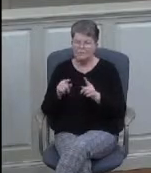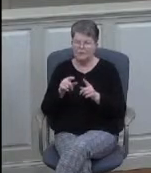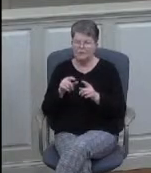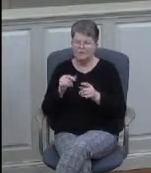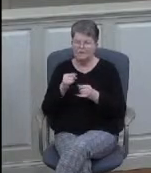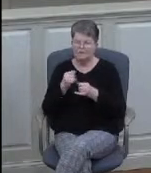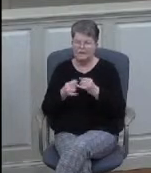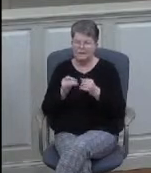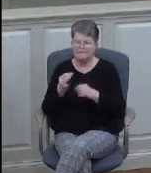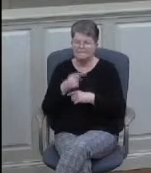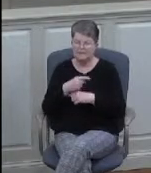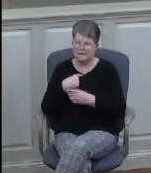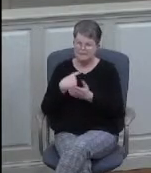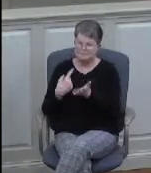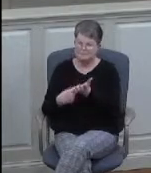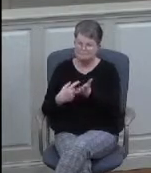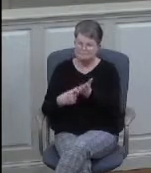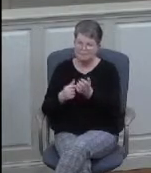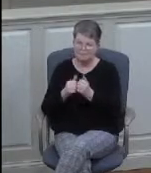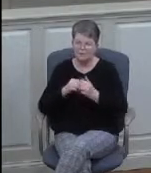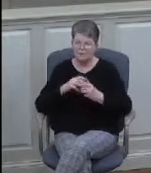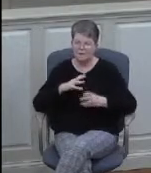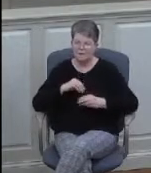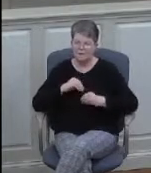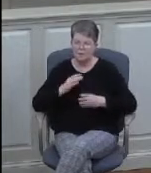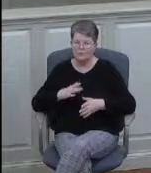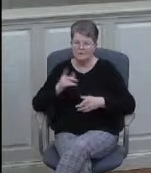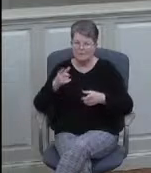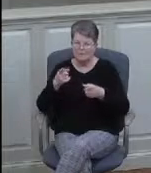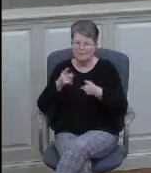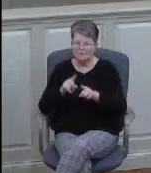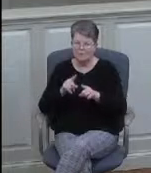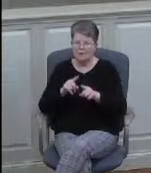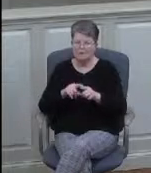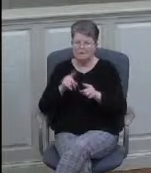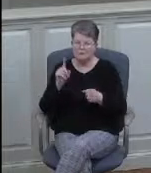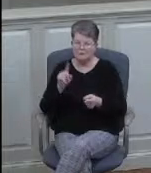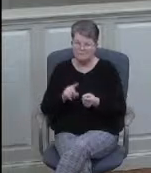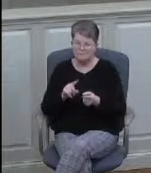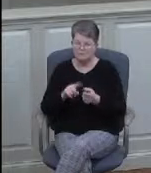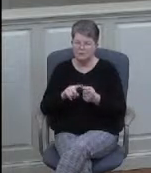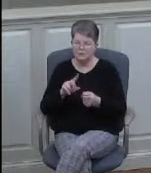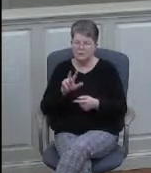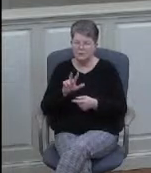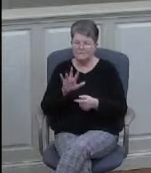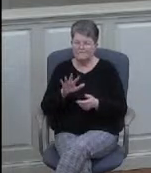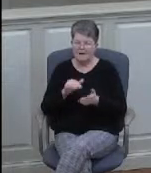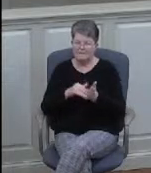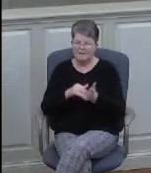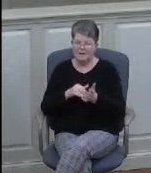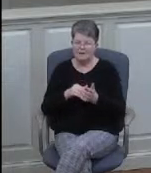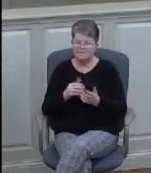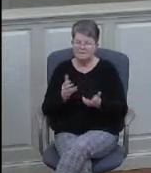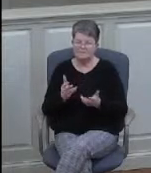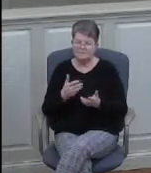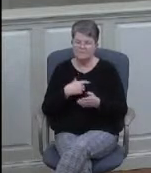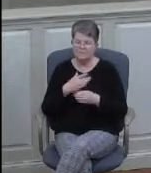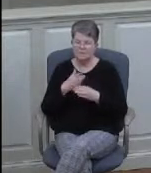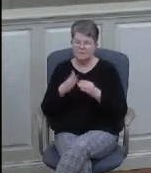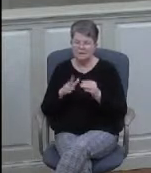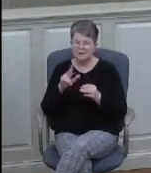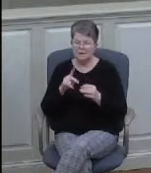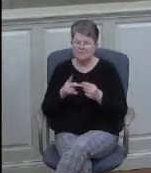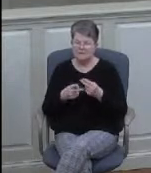I discussed it a little bit with the owner of the company, and they agreed to knock that down to about $35,000. So we ended up saving